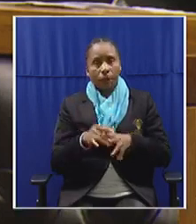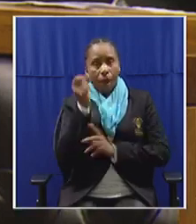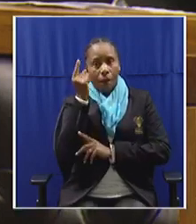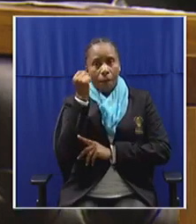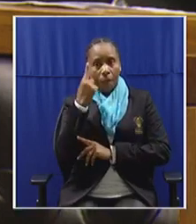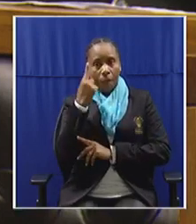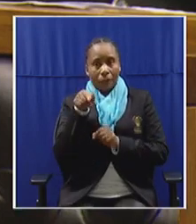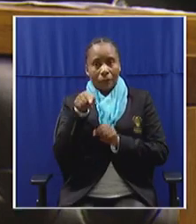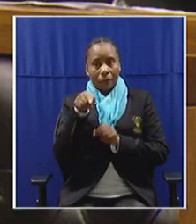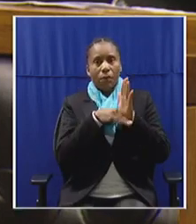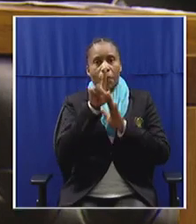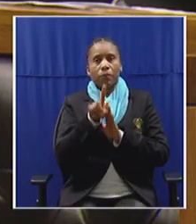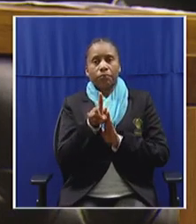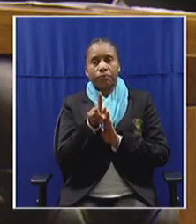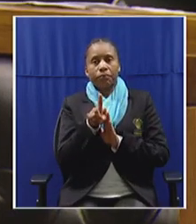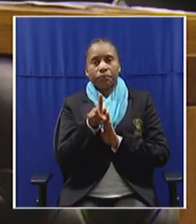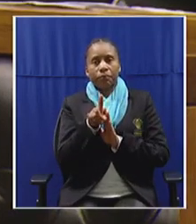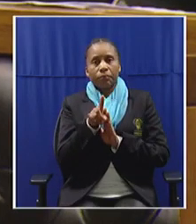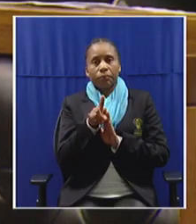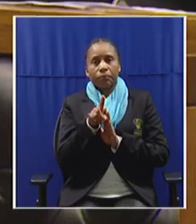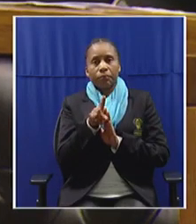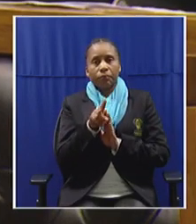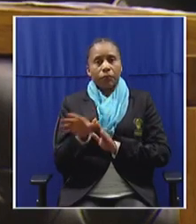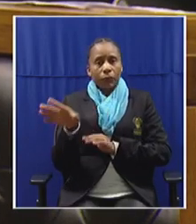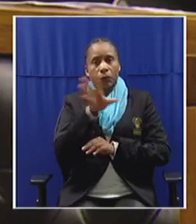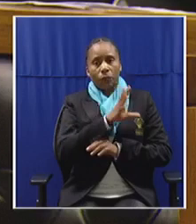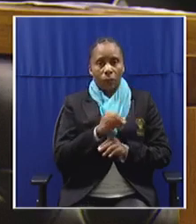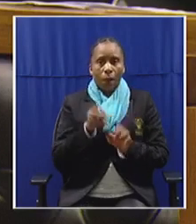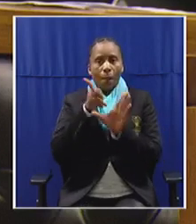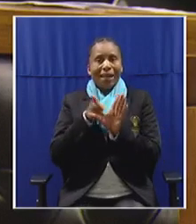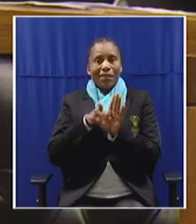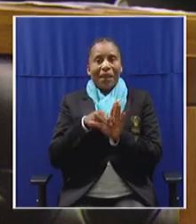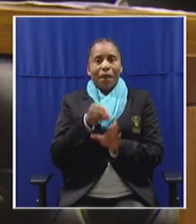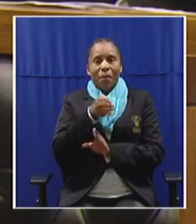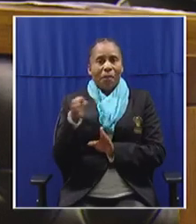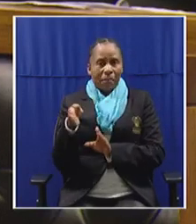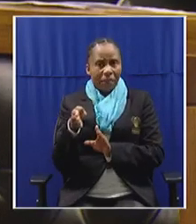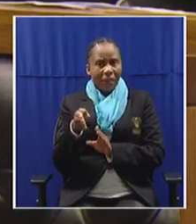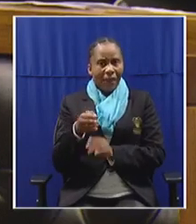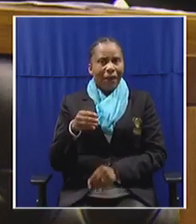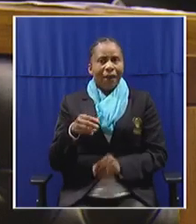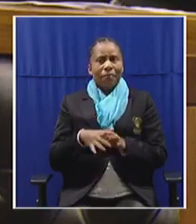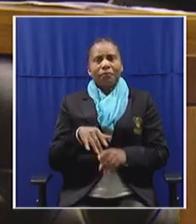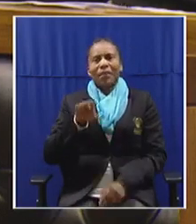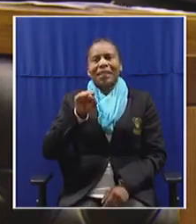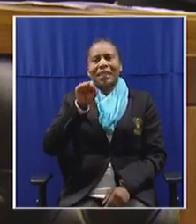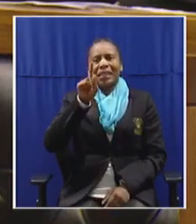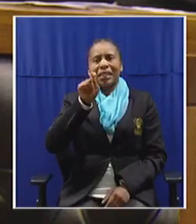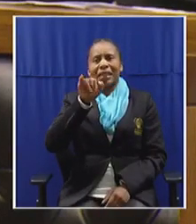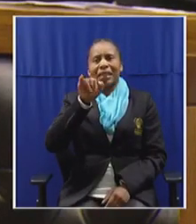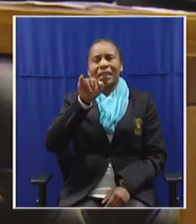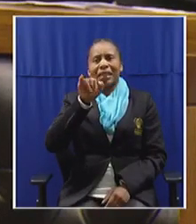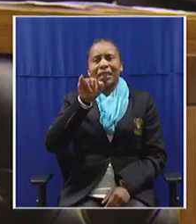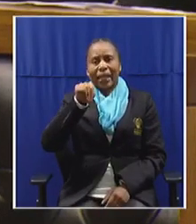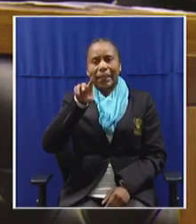program is that all the participants that are there are given a stipend, but not only a